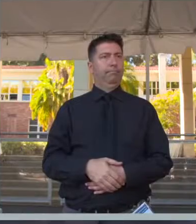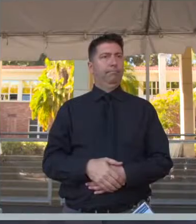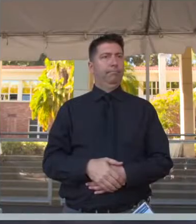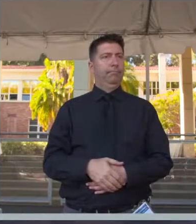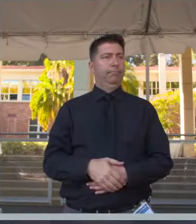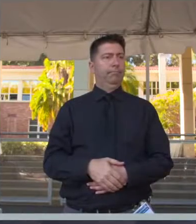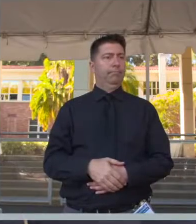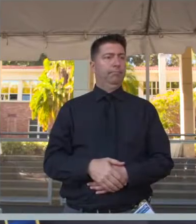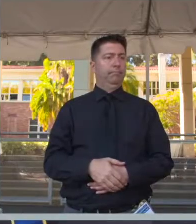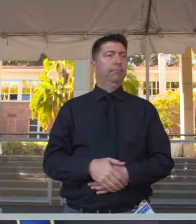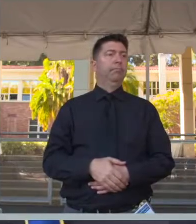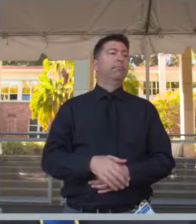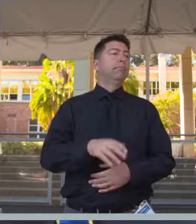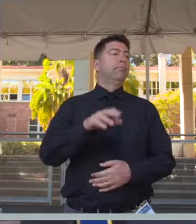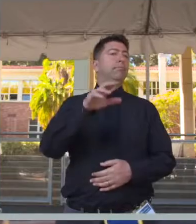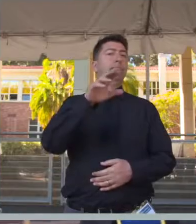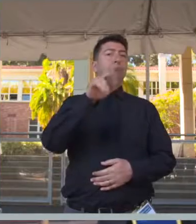Preksha Patel.